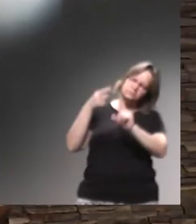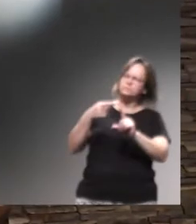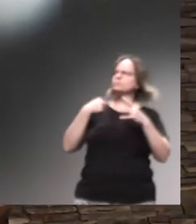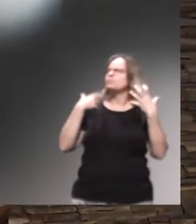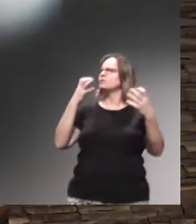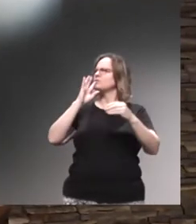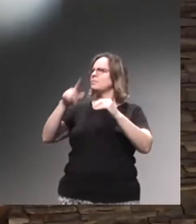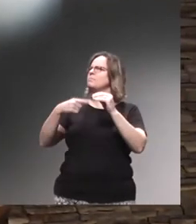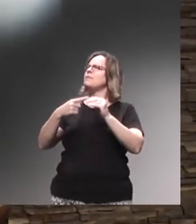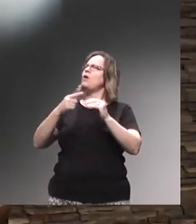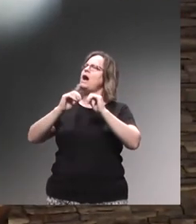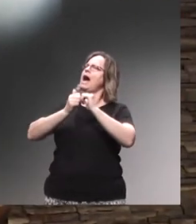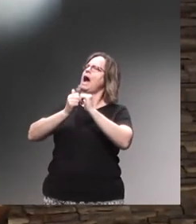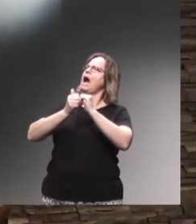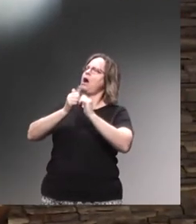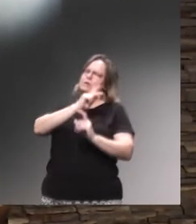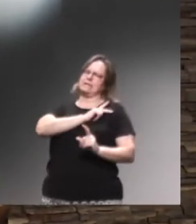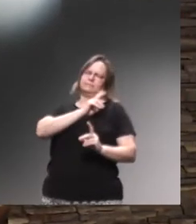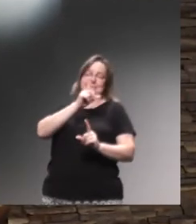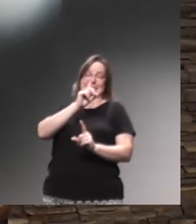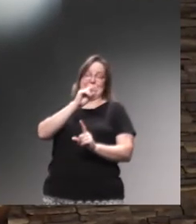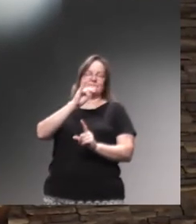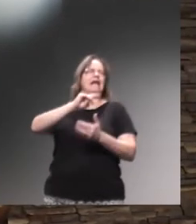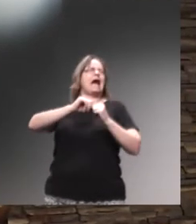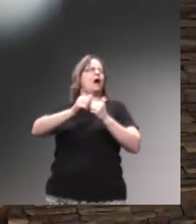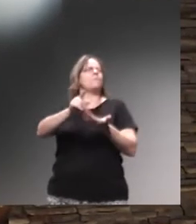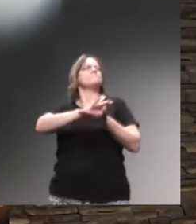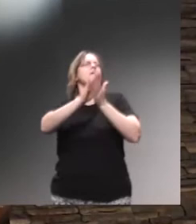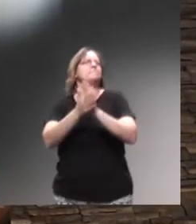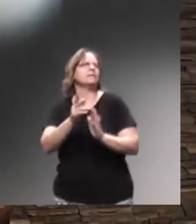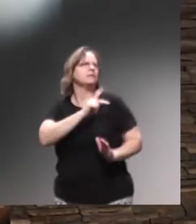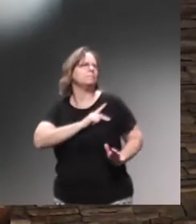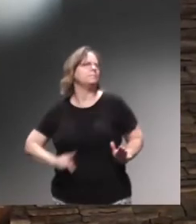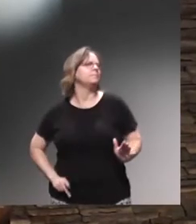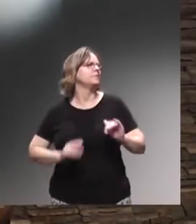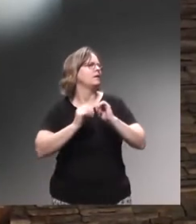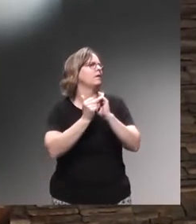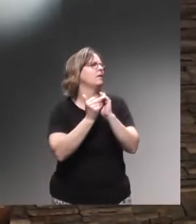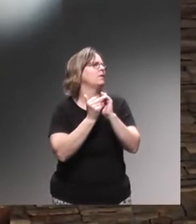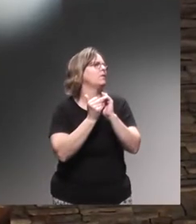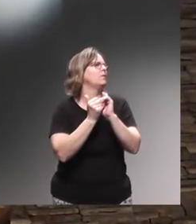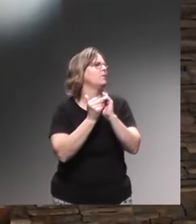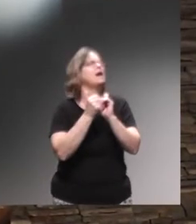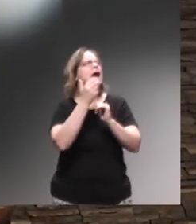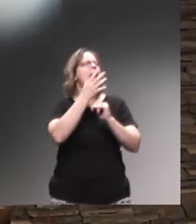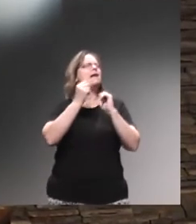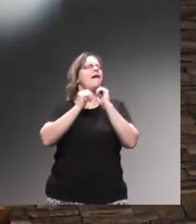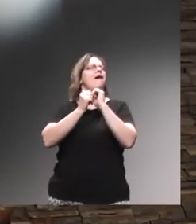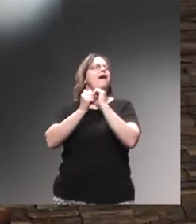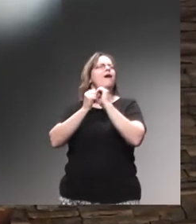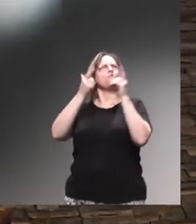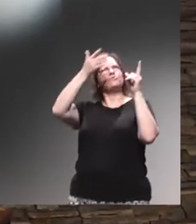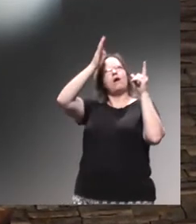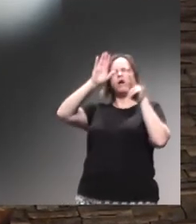of Israel. And what it was about him that led God to say, yeah, that's the king.